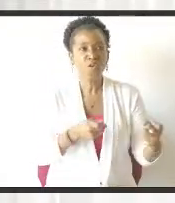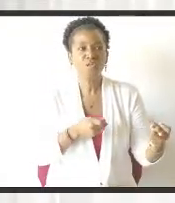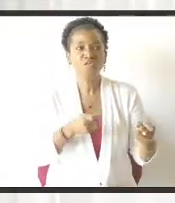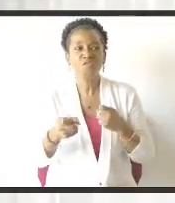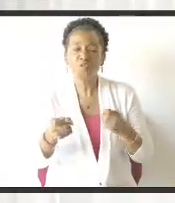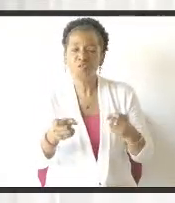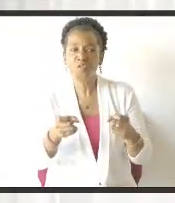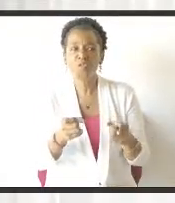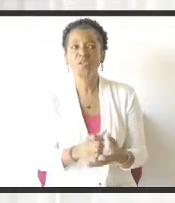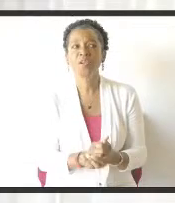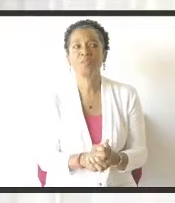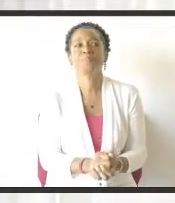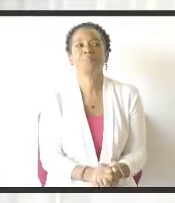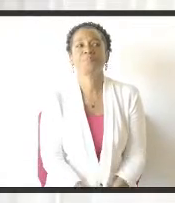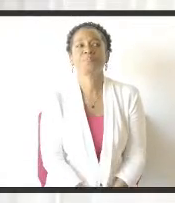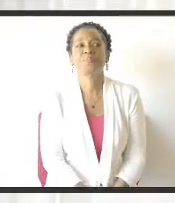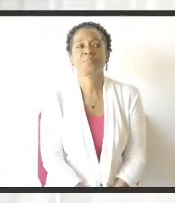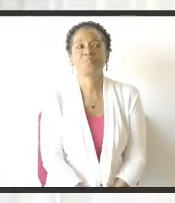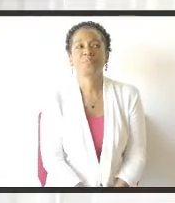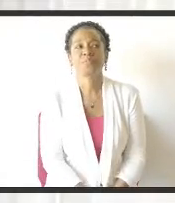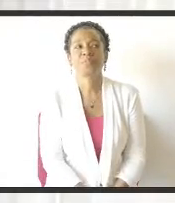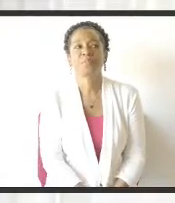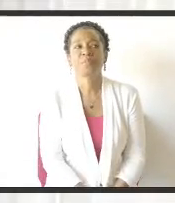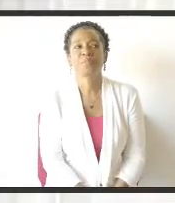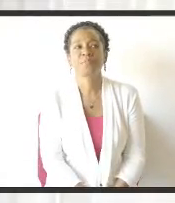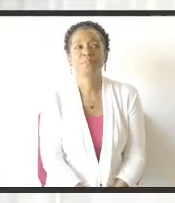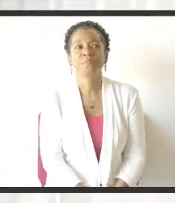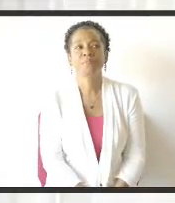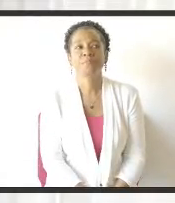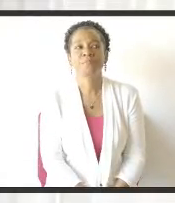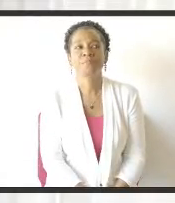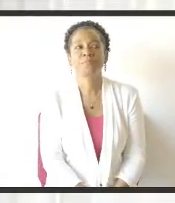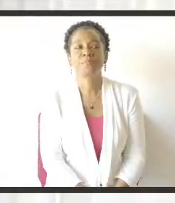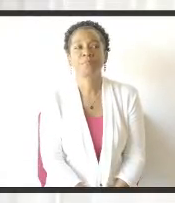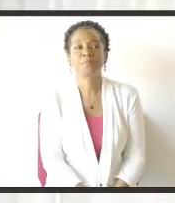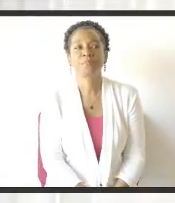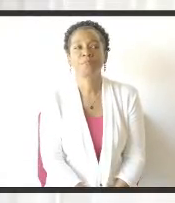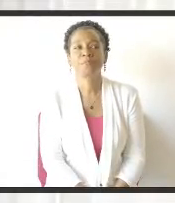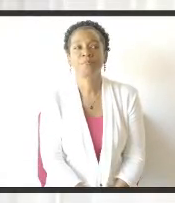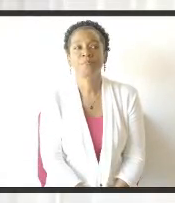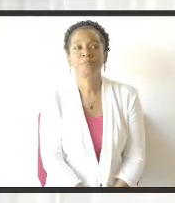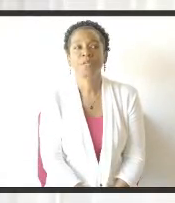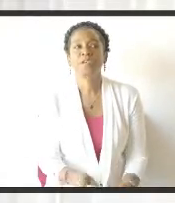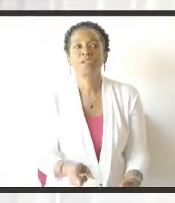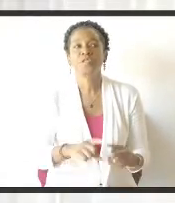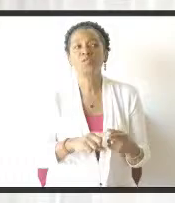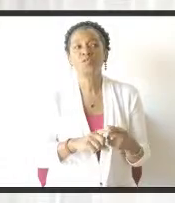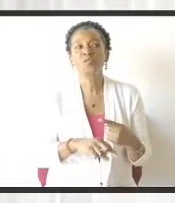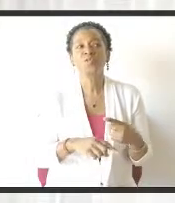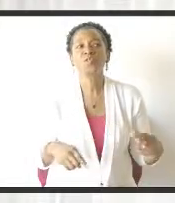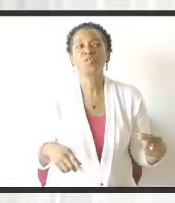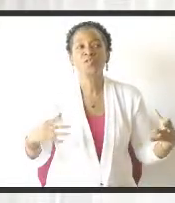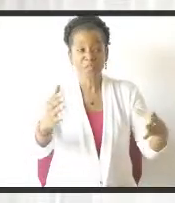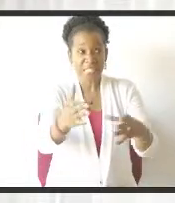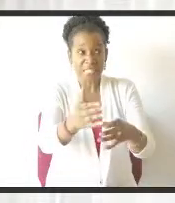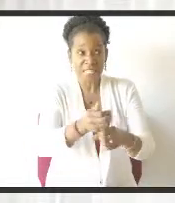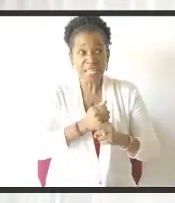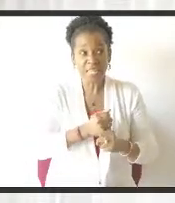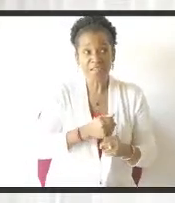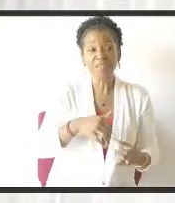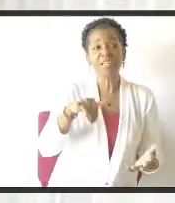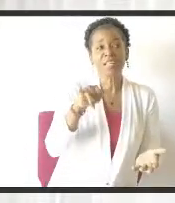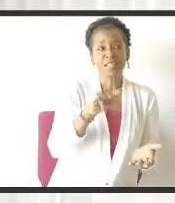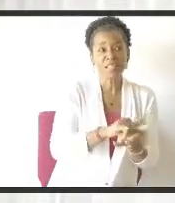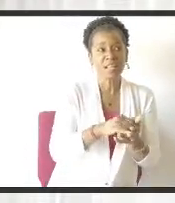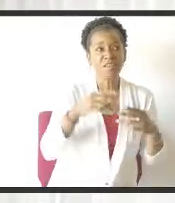crown. Let's go down there and watch those people training for the games, boys,